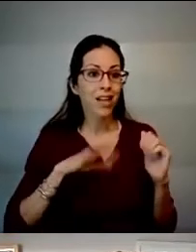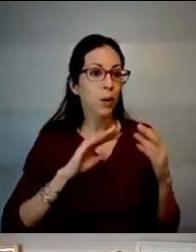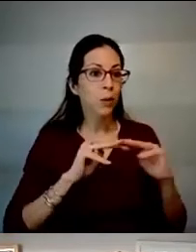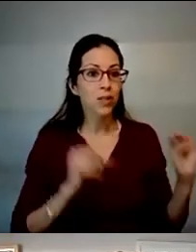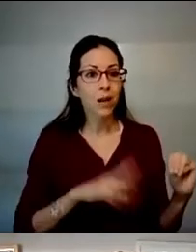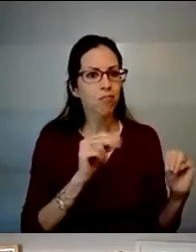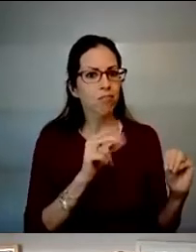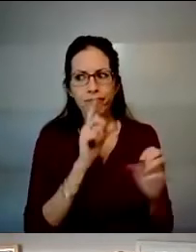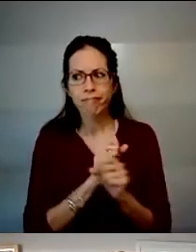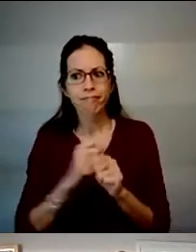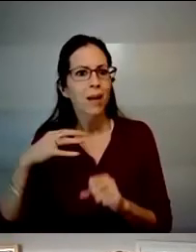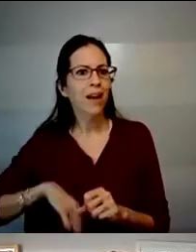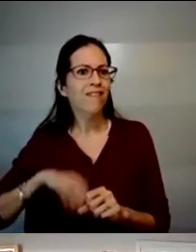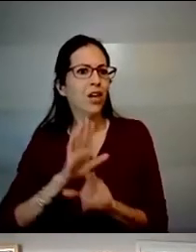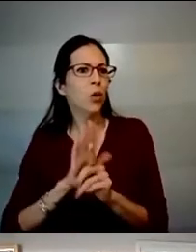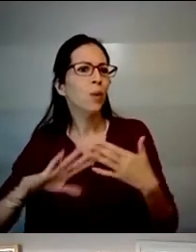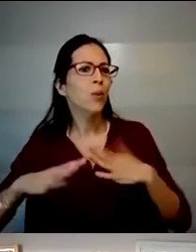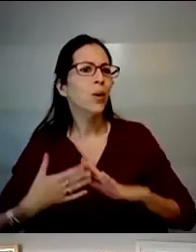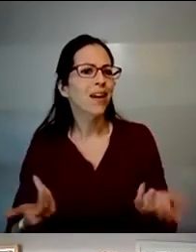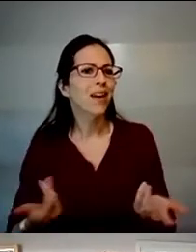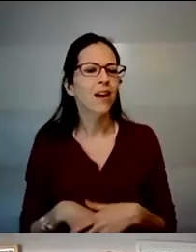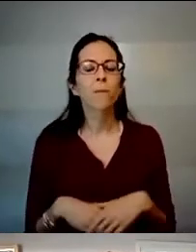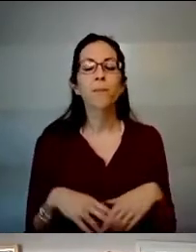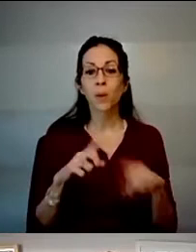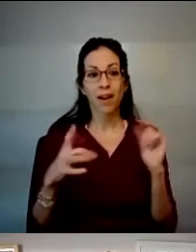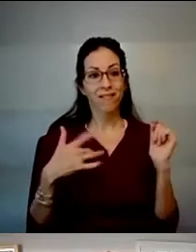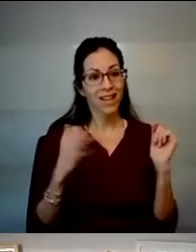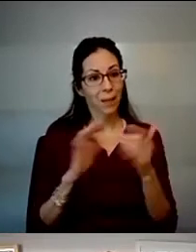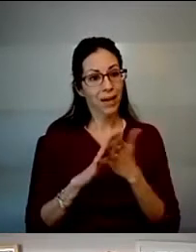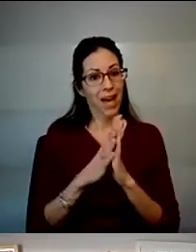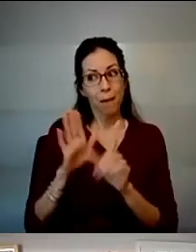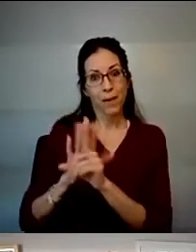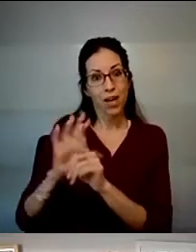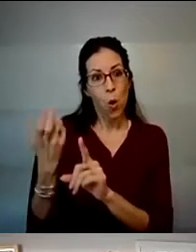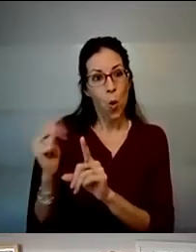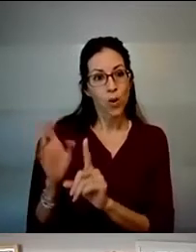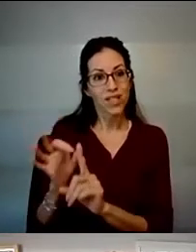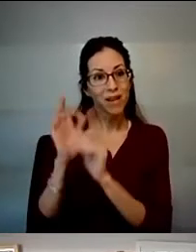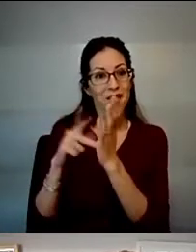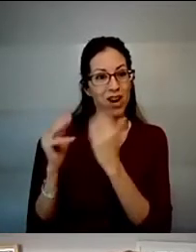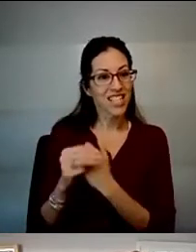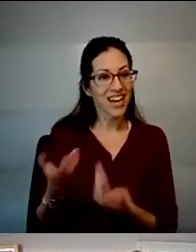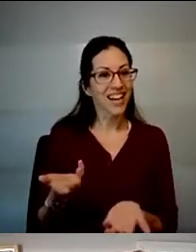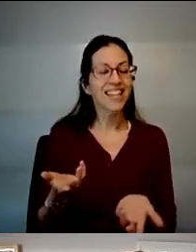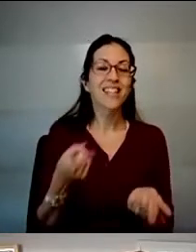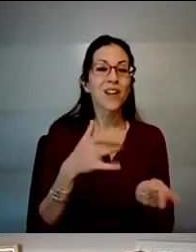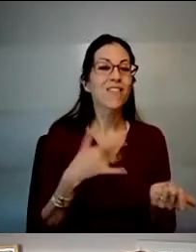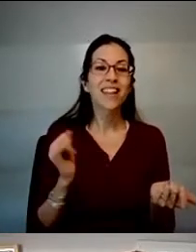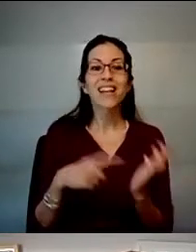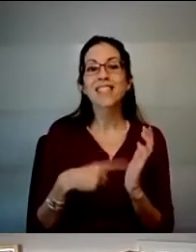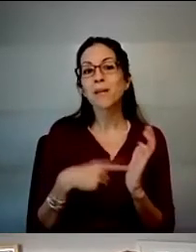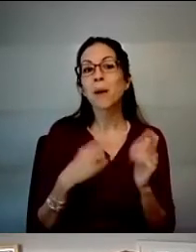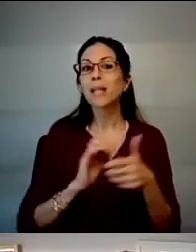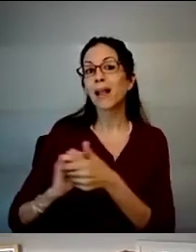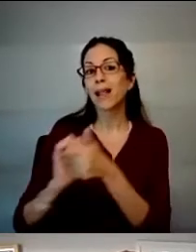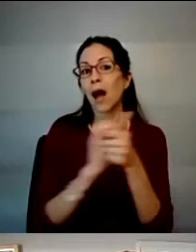you serve. But does it feel like it became its own sort of special project? I mean, do you feel like sometimes collaborations like